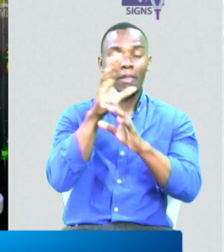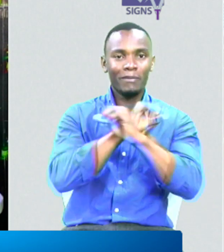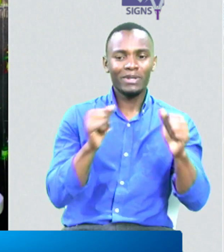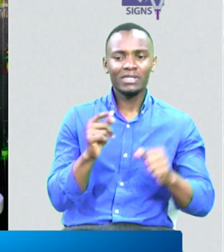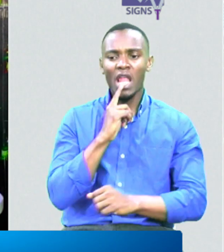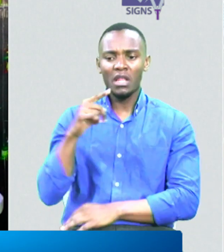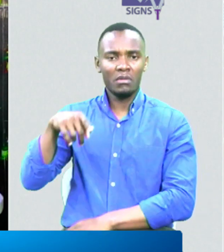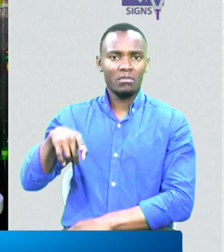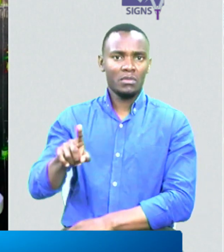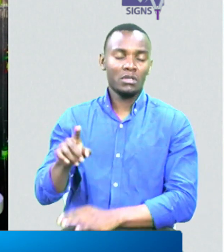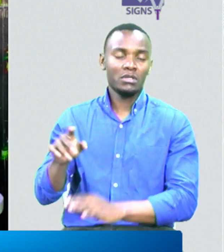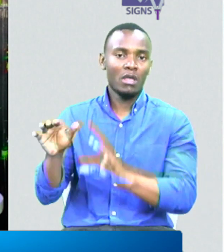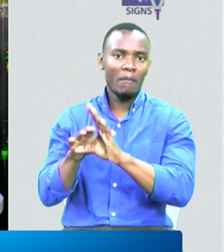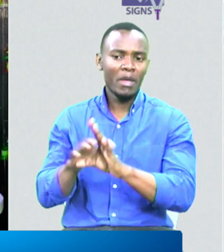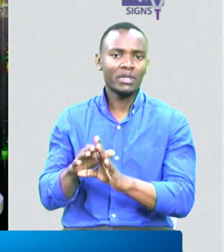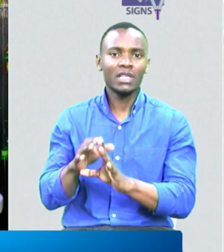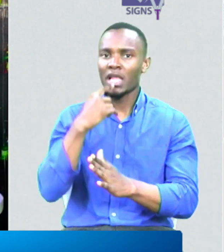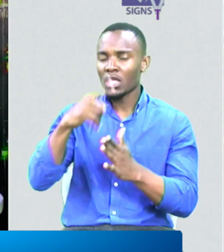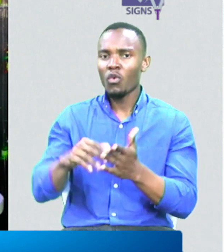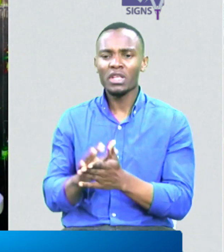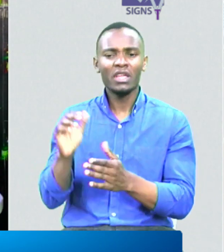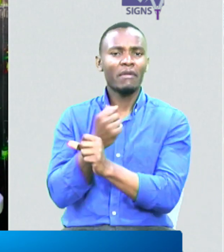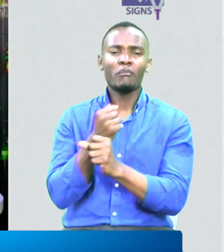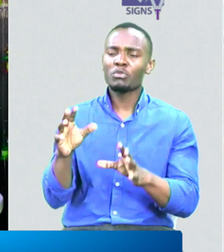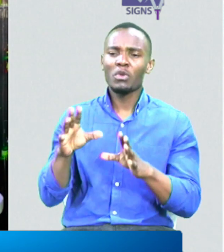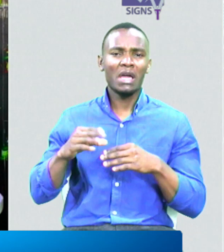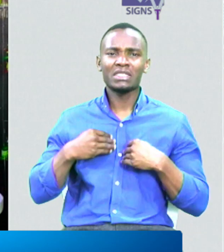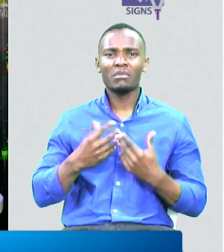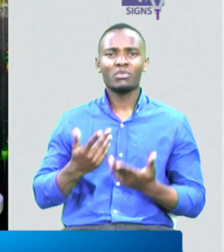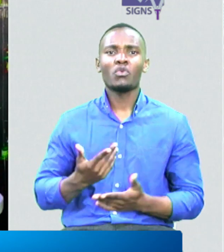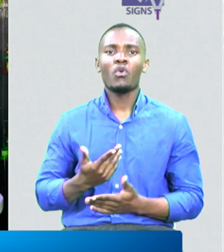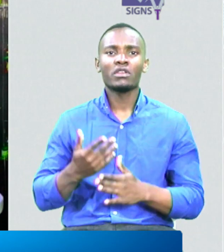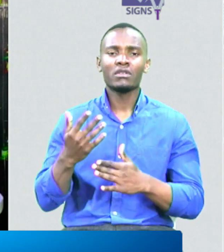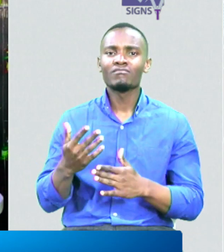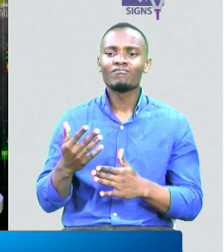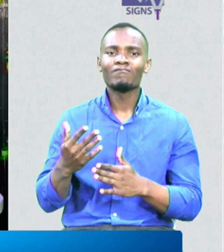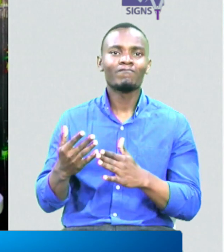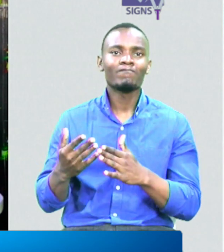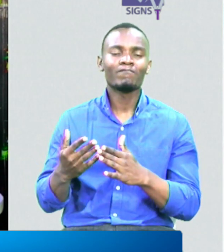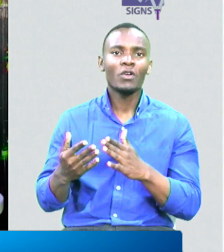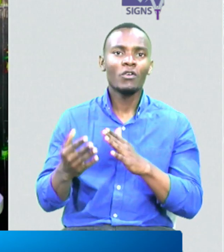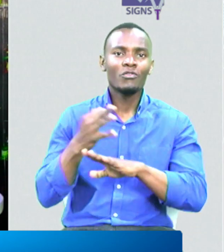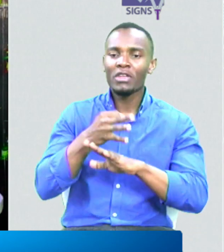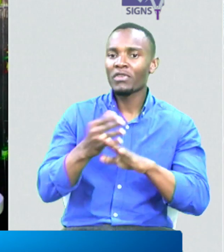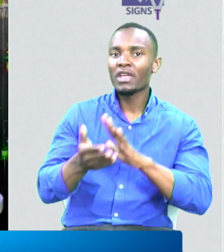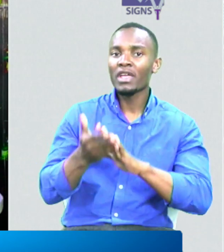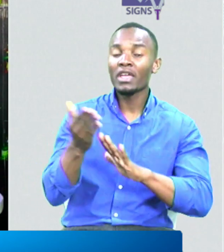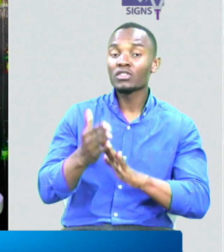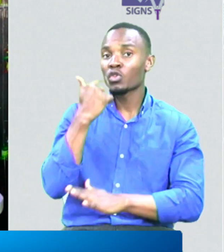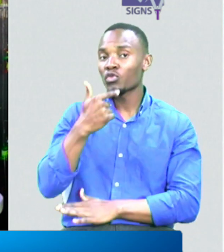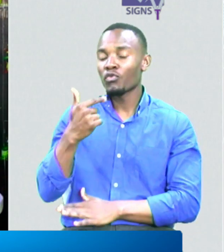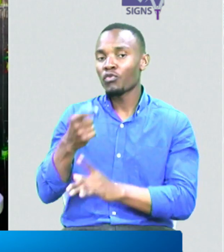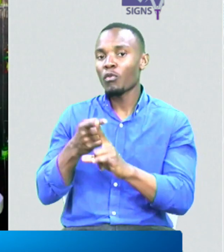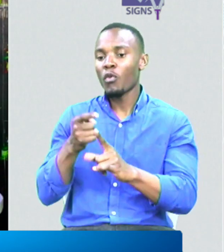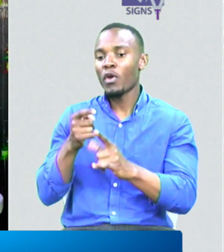written explanation on the same. And he lectured the executive members that he cannot